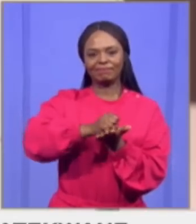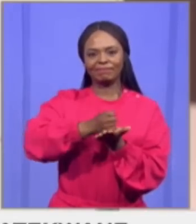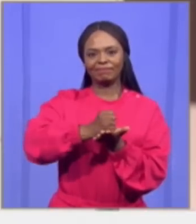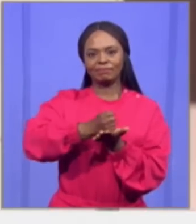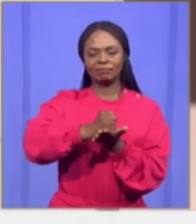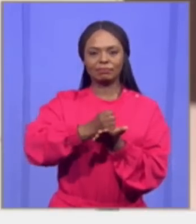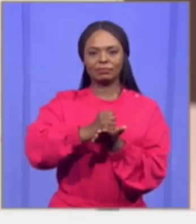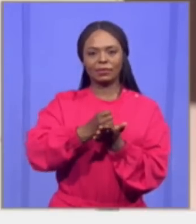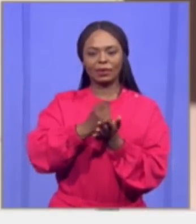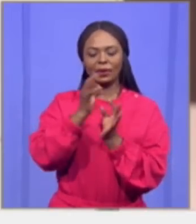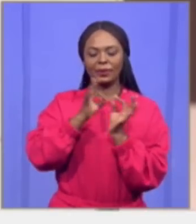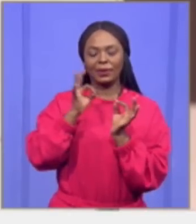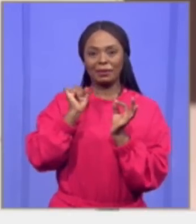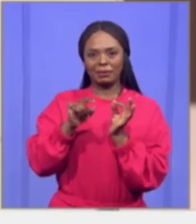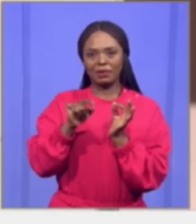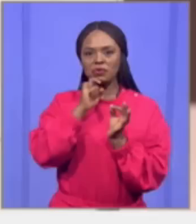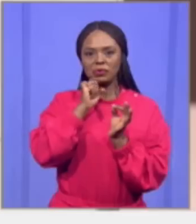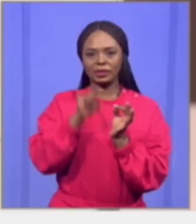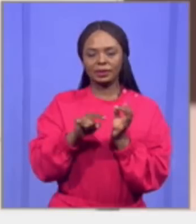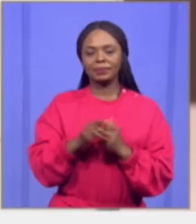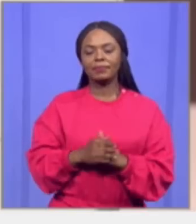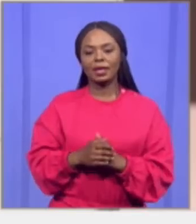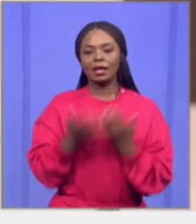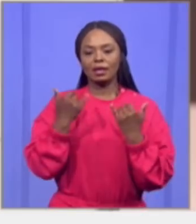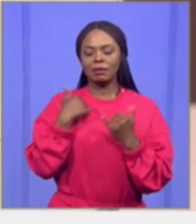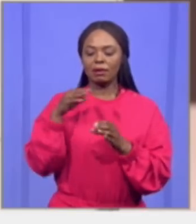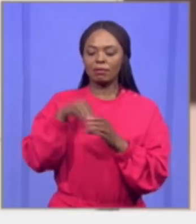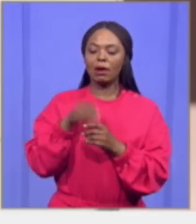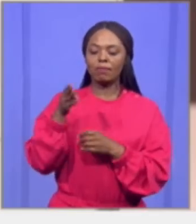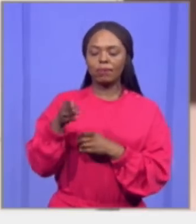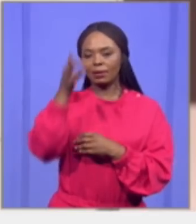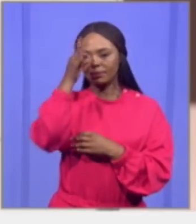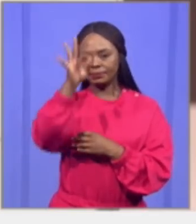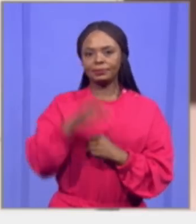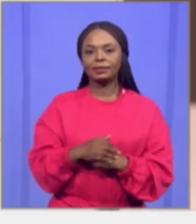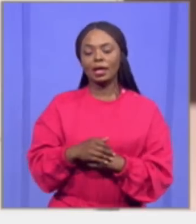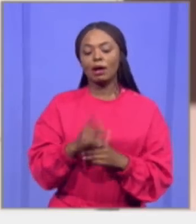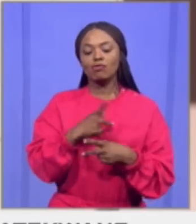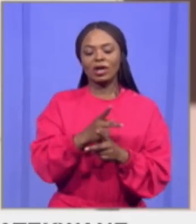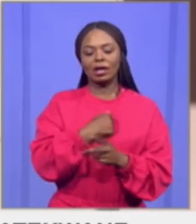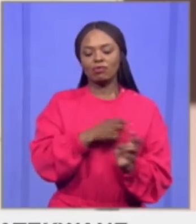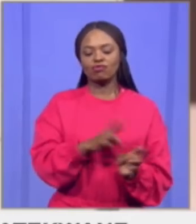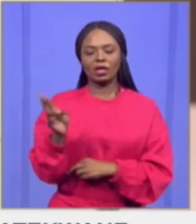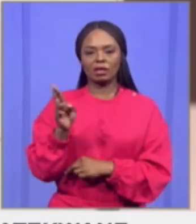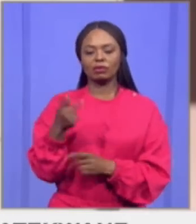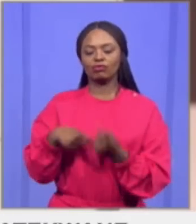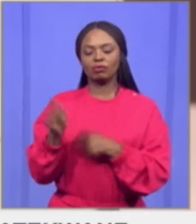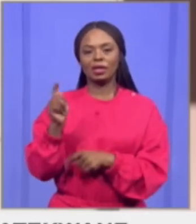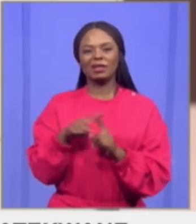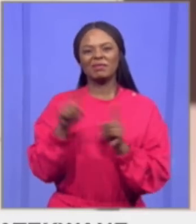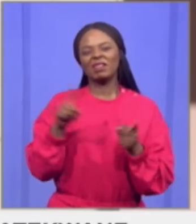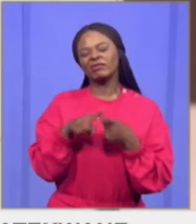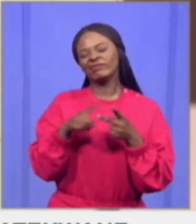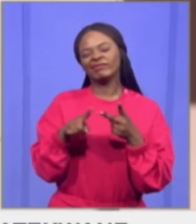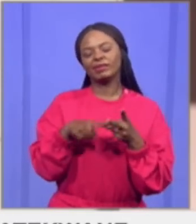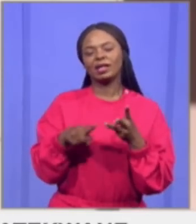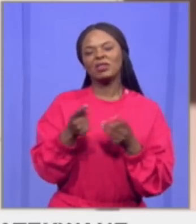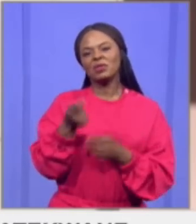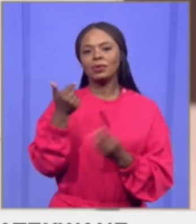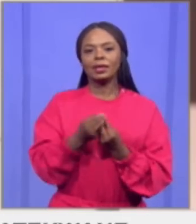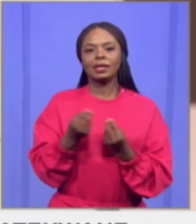Through mmuso wa rona he ke mo melong hore ke teng hono jwale product ka e ready hore enka ba di shelfseng empa fela ile di